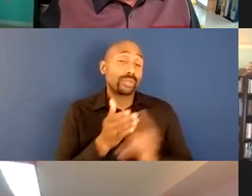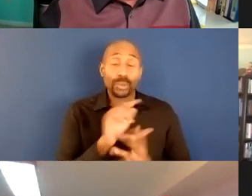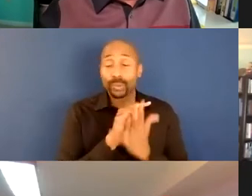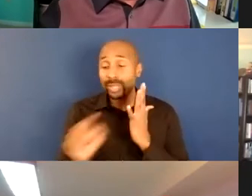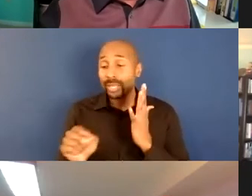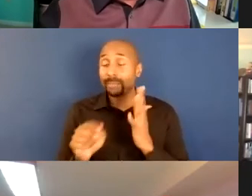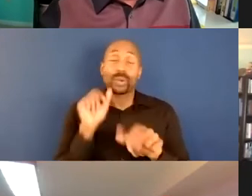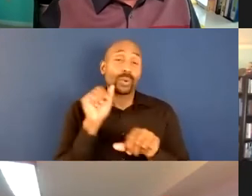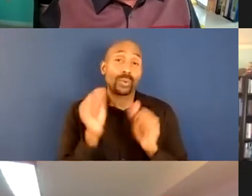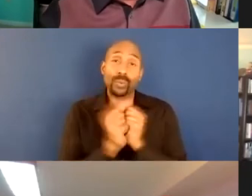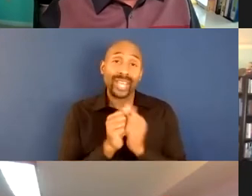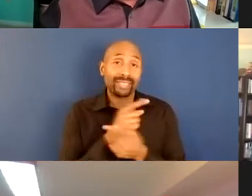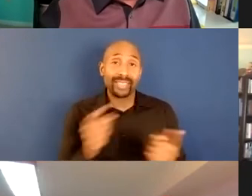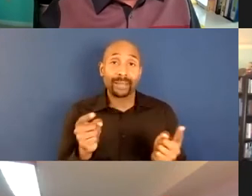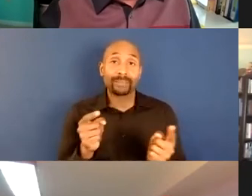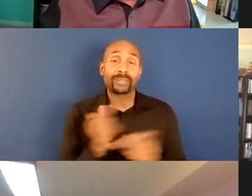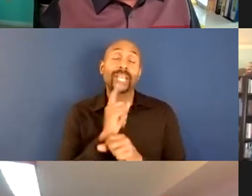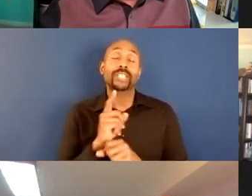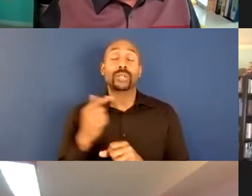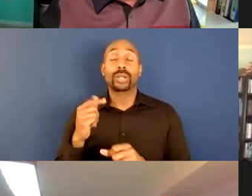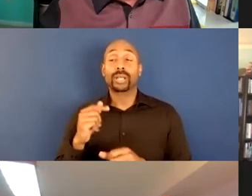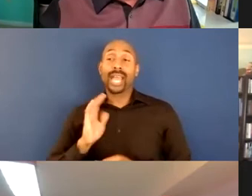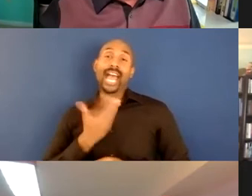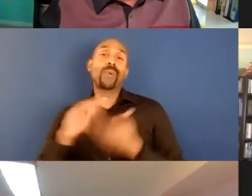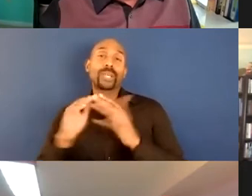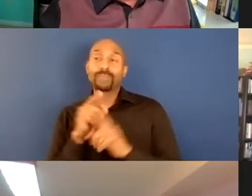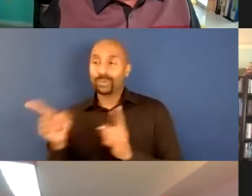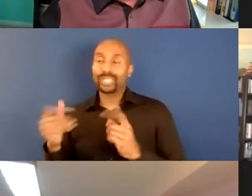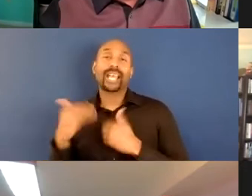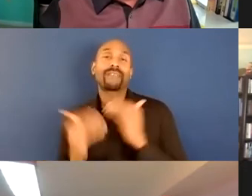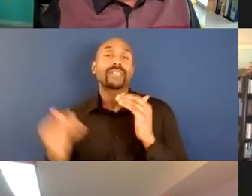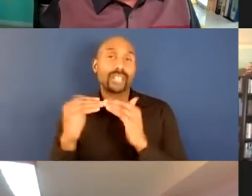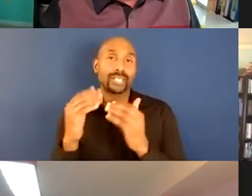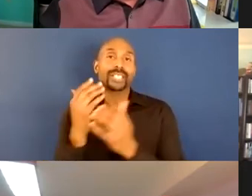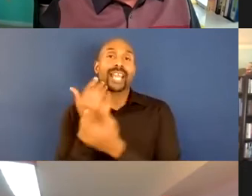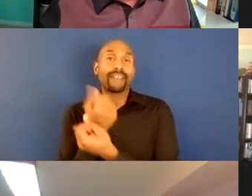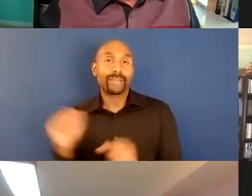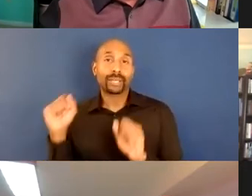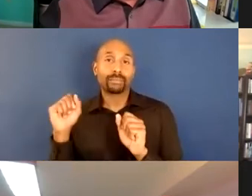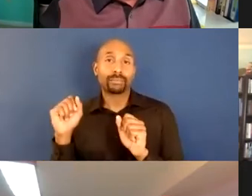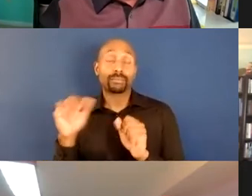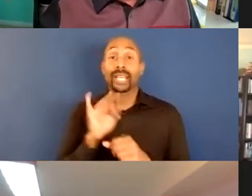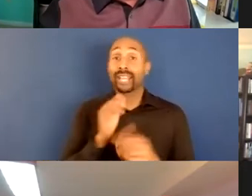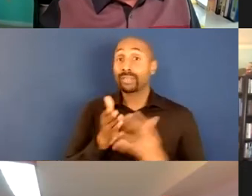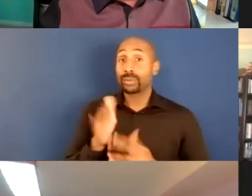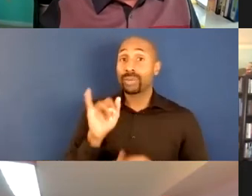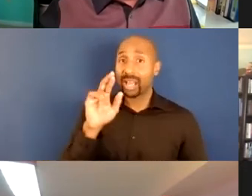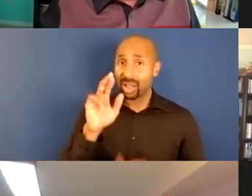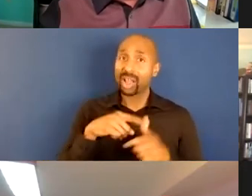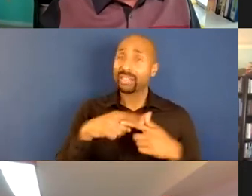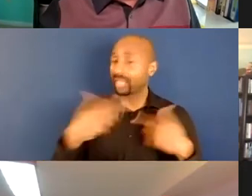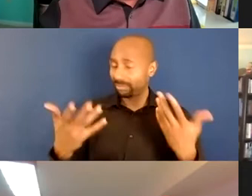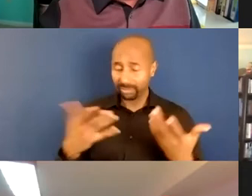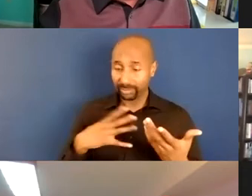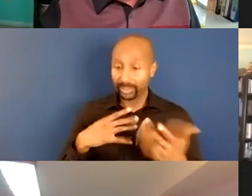So, if it is through IR, but IR, quite frankly, might have to